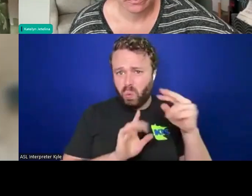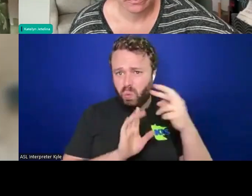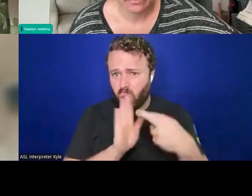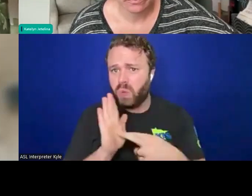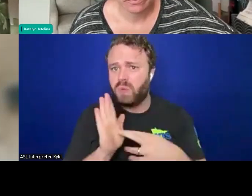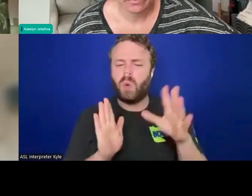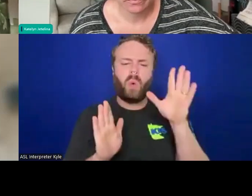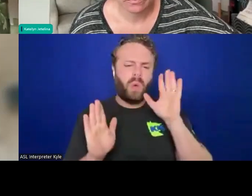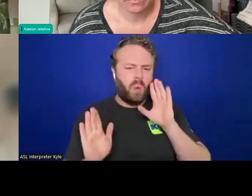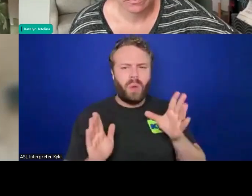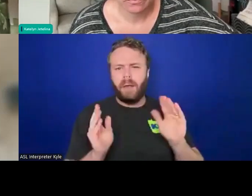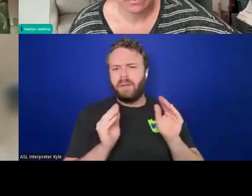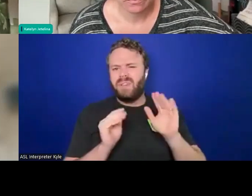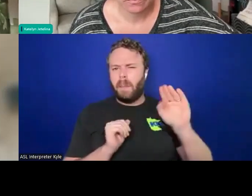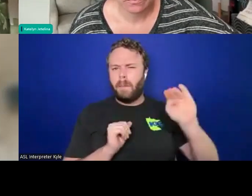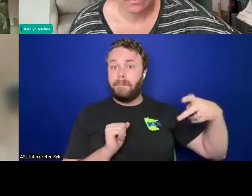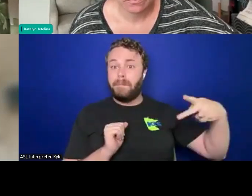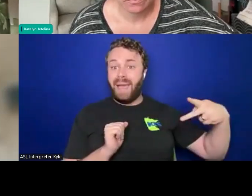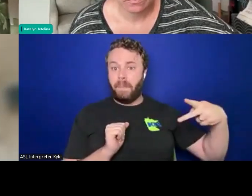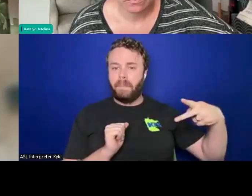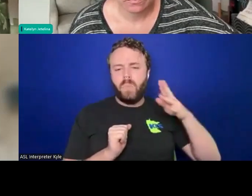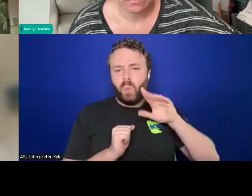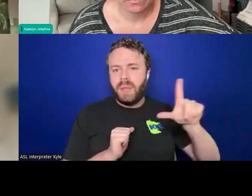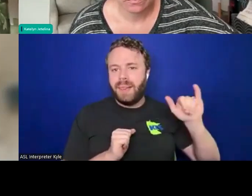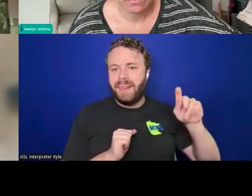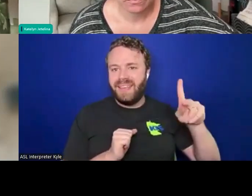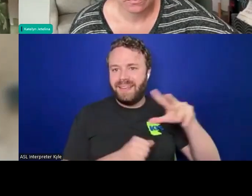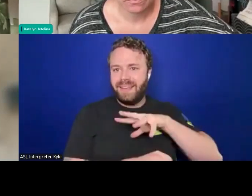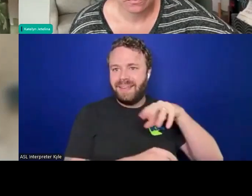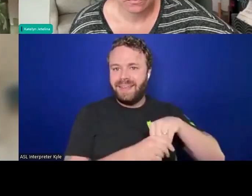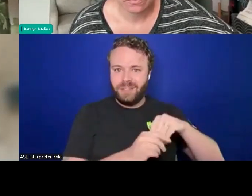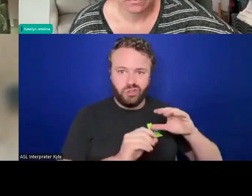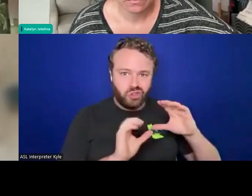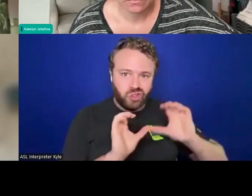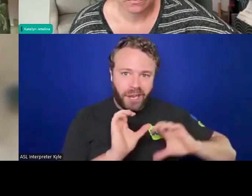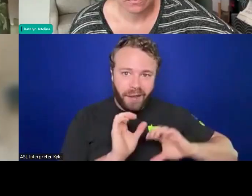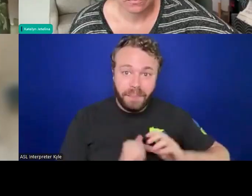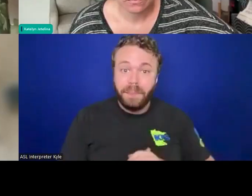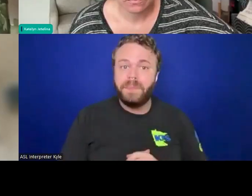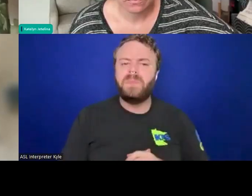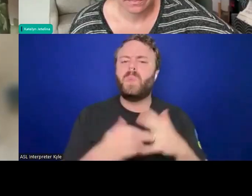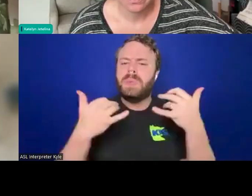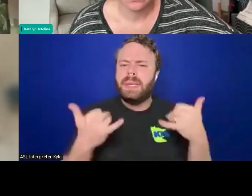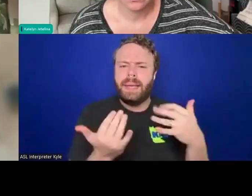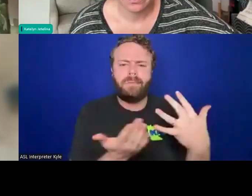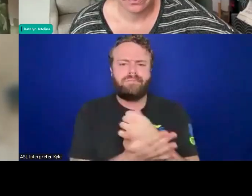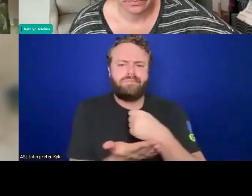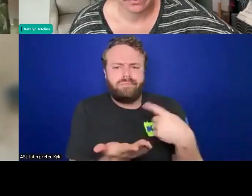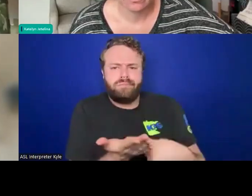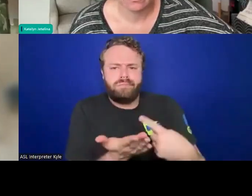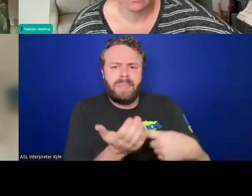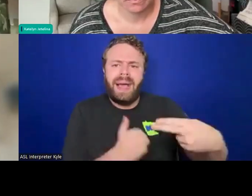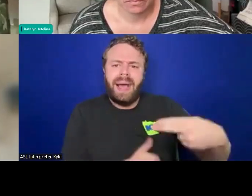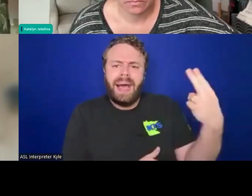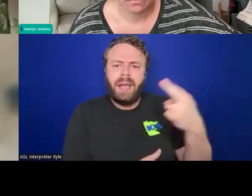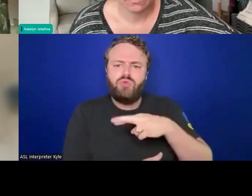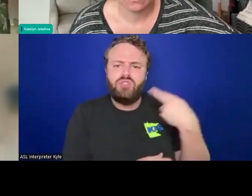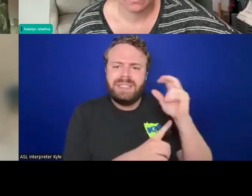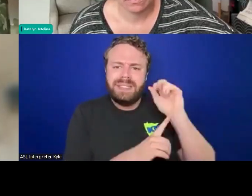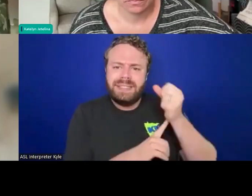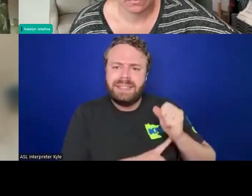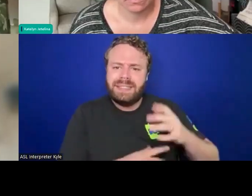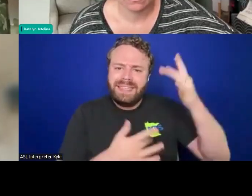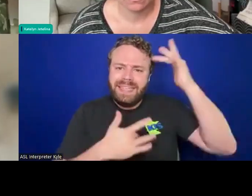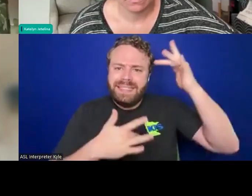well. Thanks, Caitlin. Thanks, Dave. Let's talk about high-risk conditions. I think there's a lot of confusion around